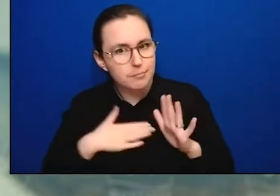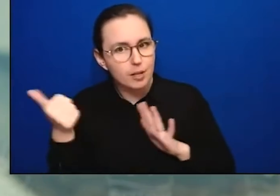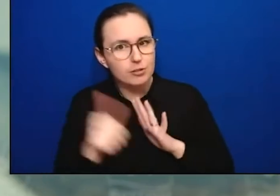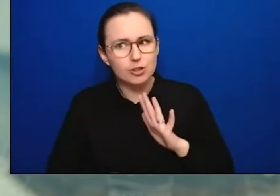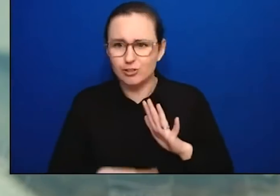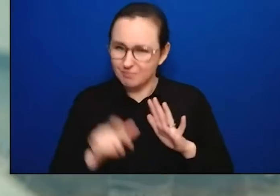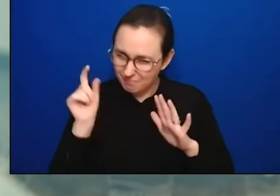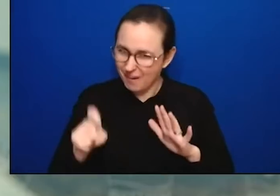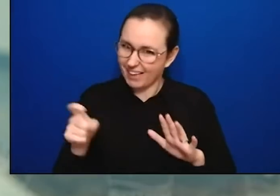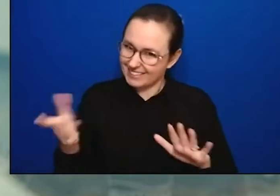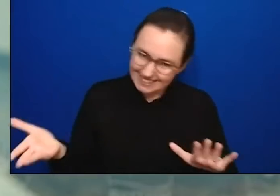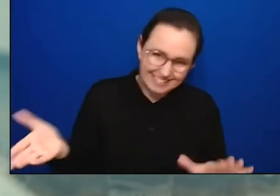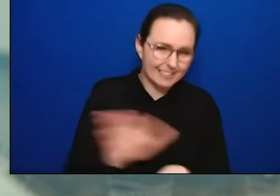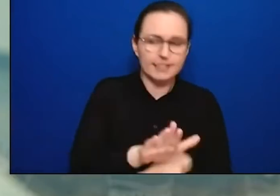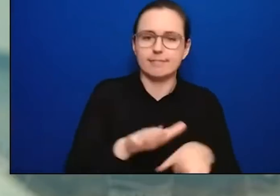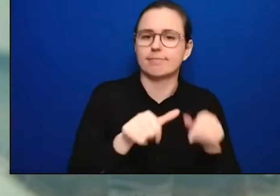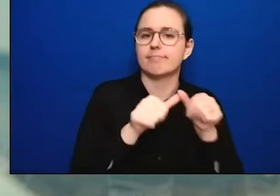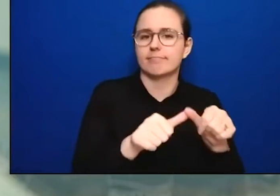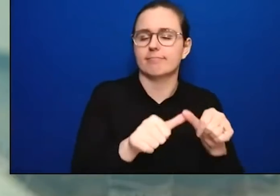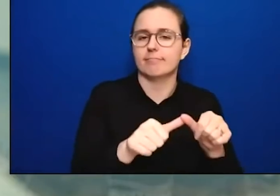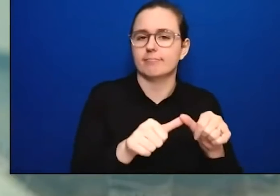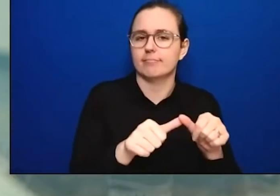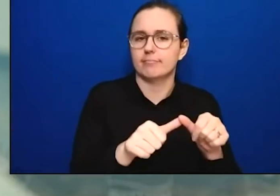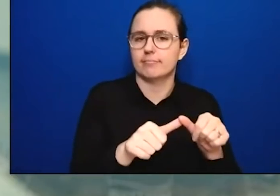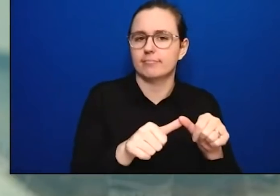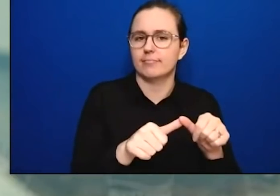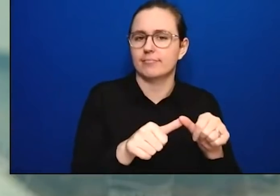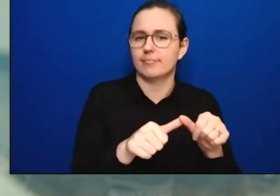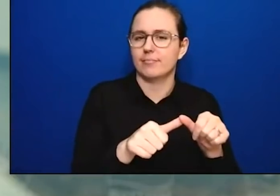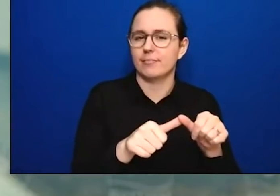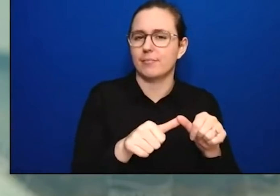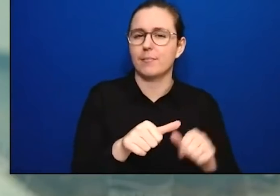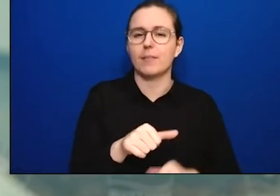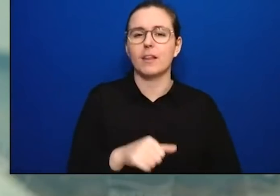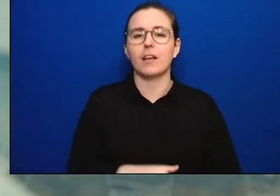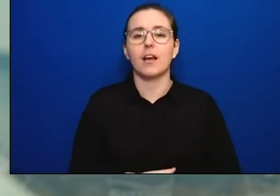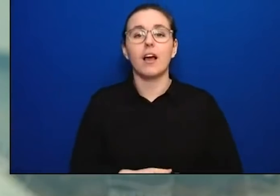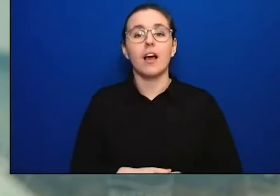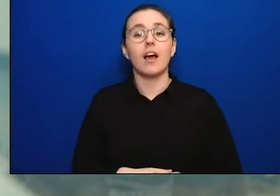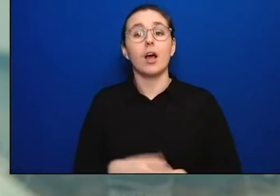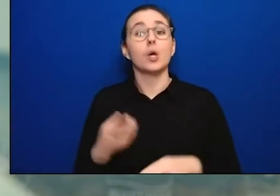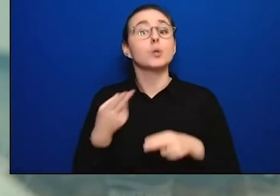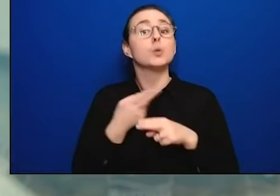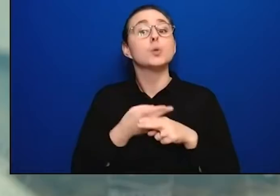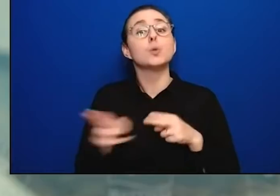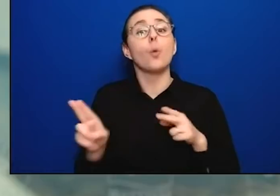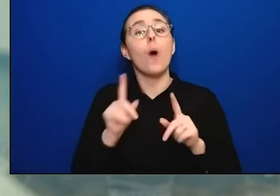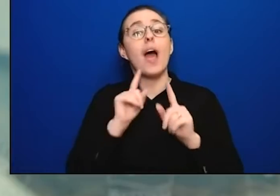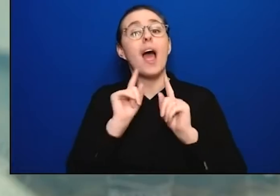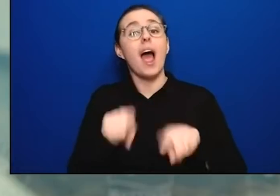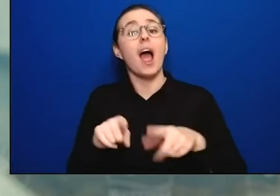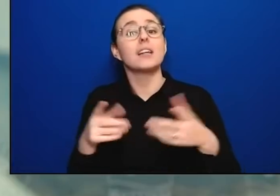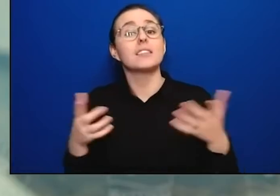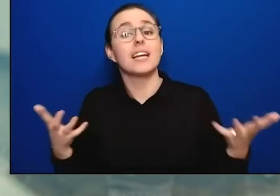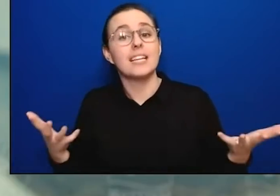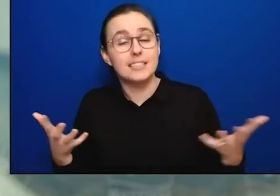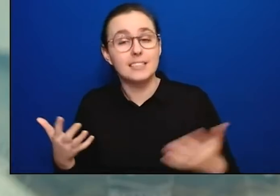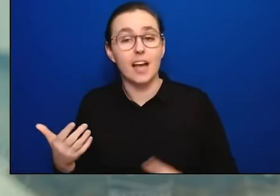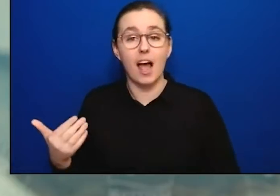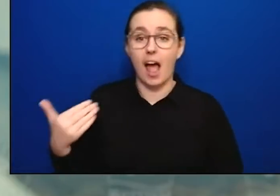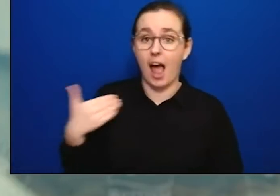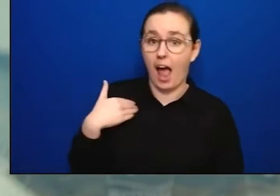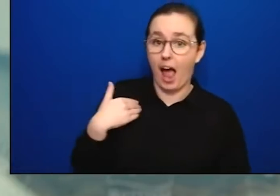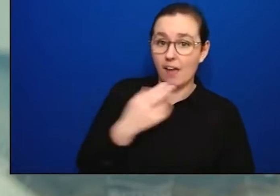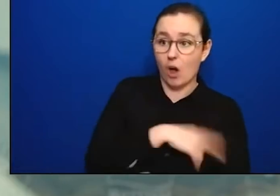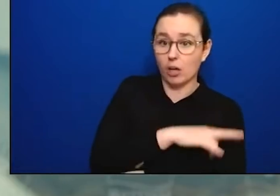surgeries for all those who've had their surgeries postponed so that they can get on with their lives. That is critical to us. So I don't think